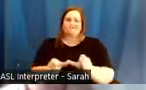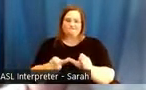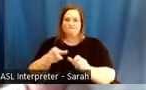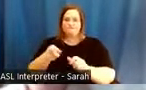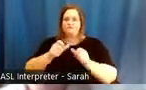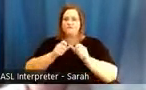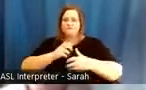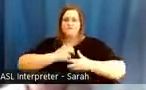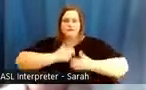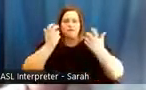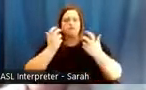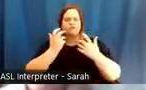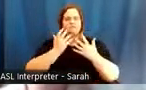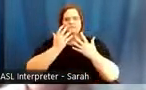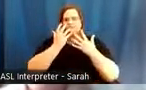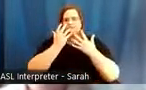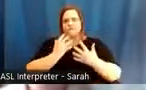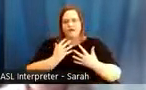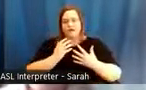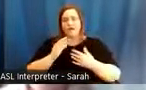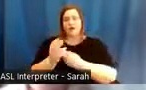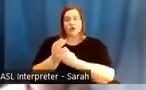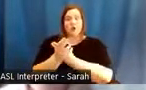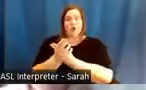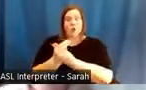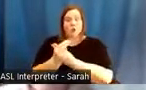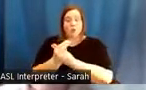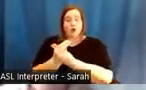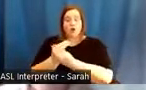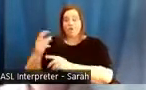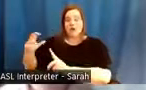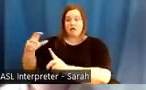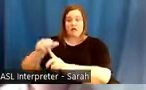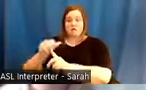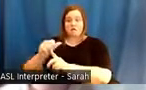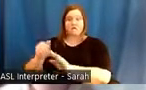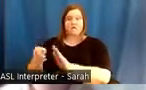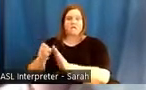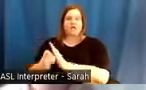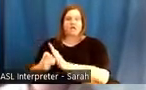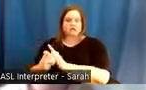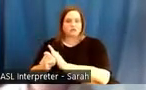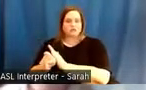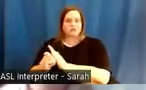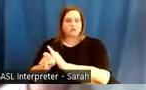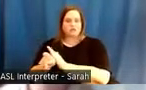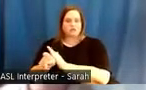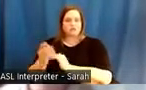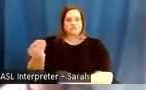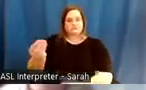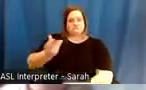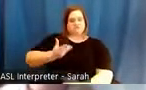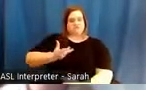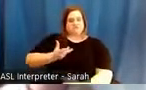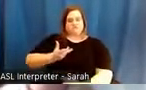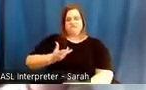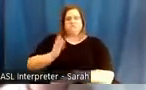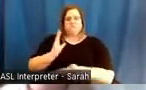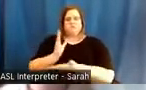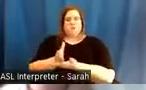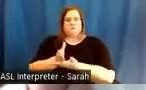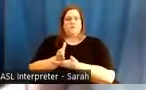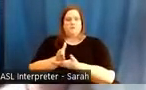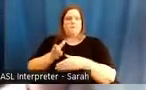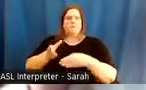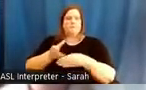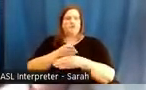and sad. Her rabbit was attacked and killed. She submitted her notice in August, terminating her shared